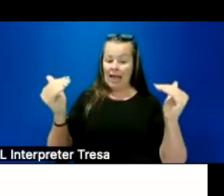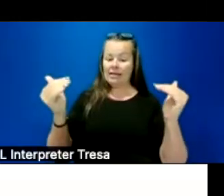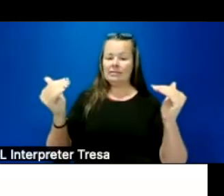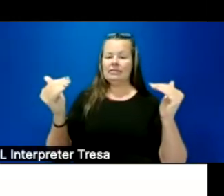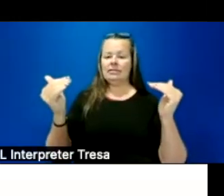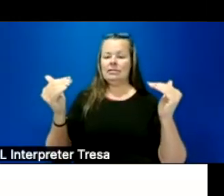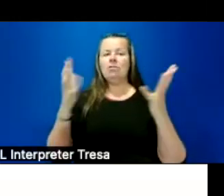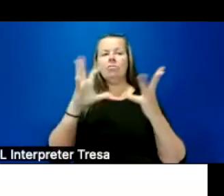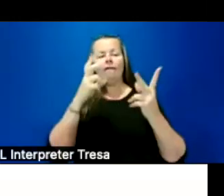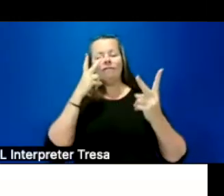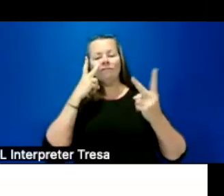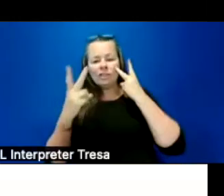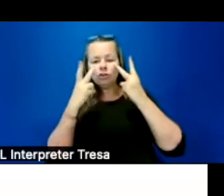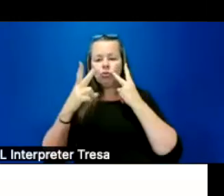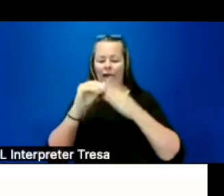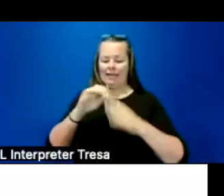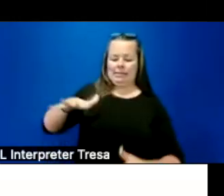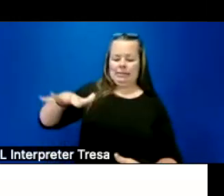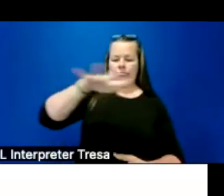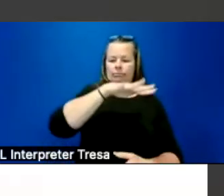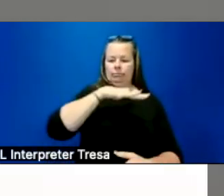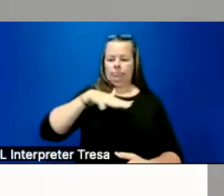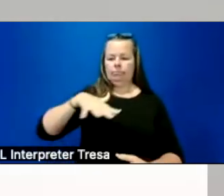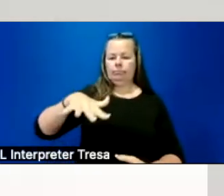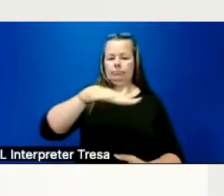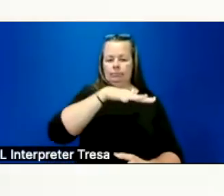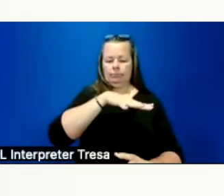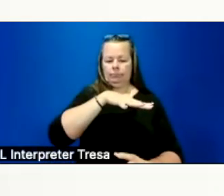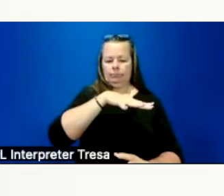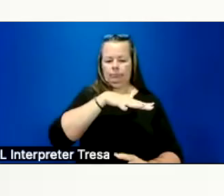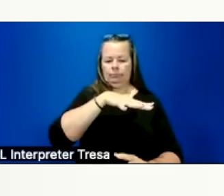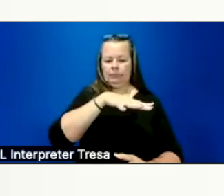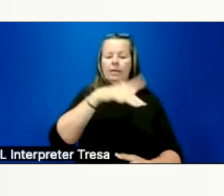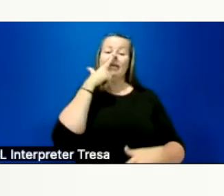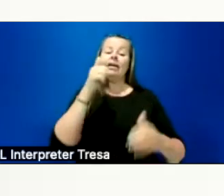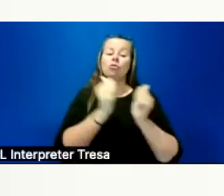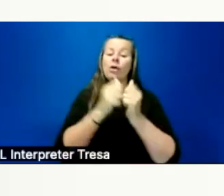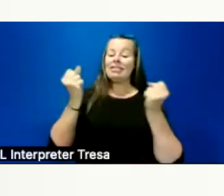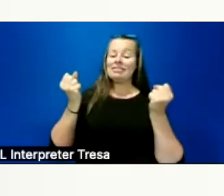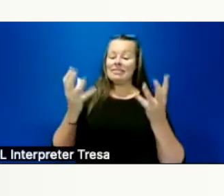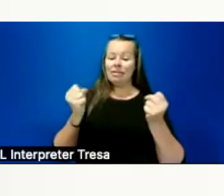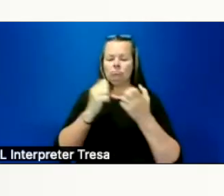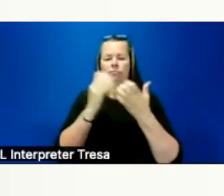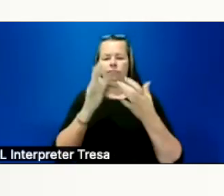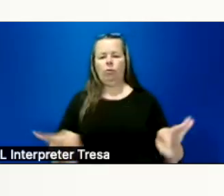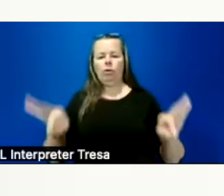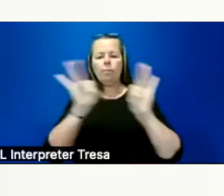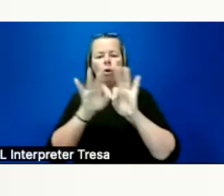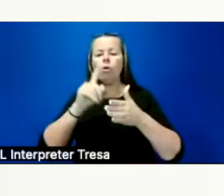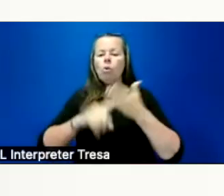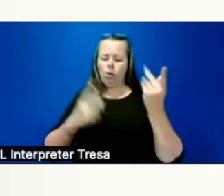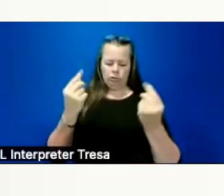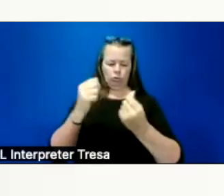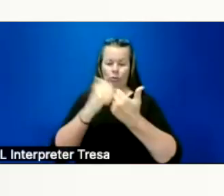visual and spatial, in the spatial sense, because with sign languages, it's very important not only what we do with our